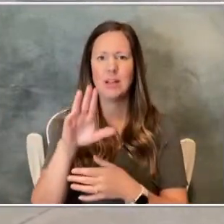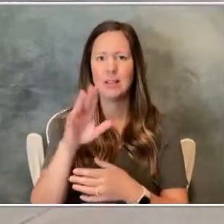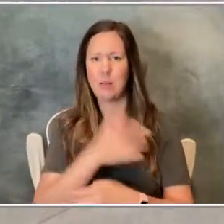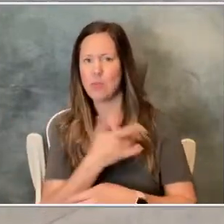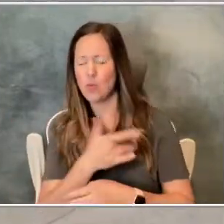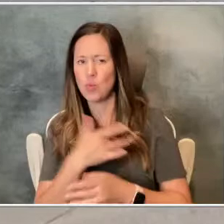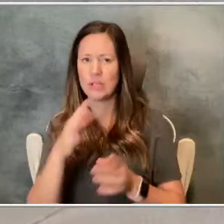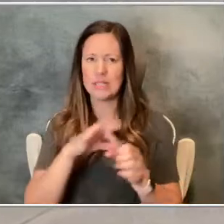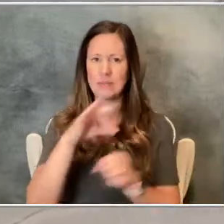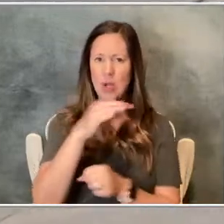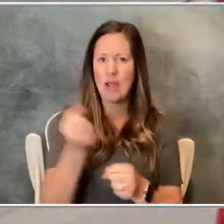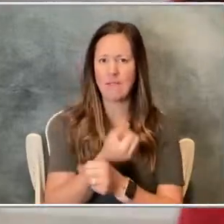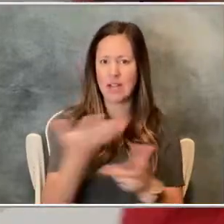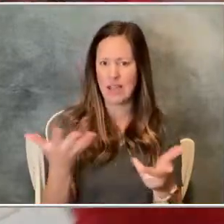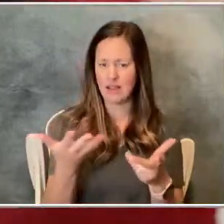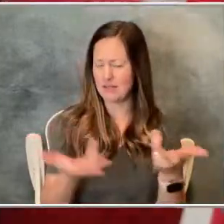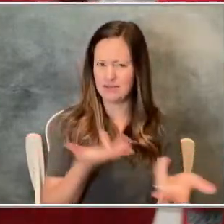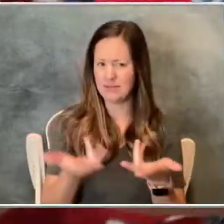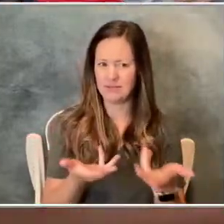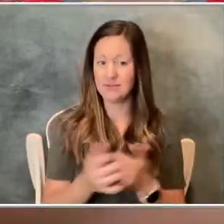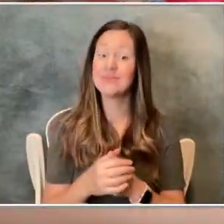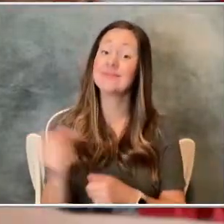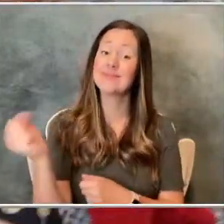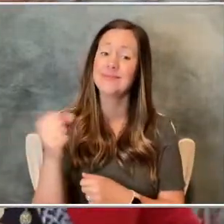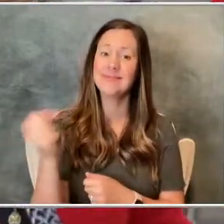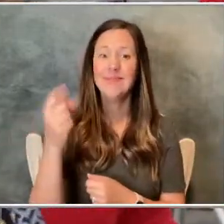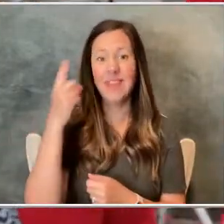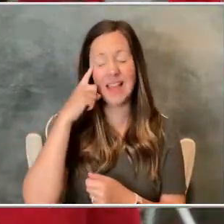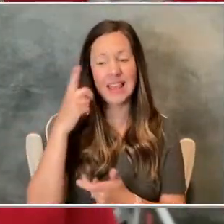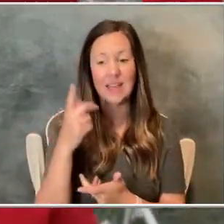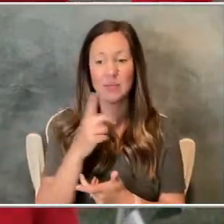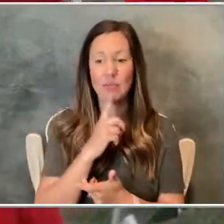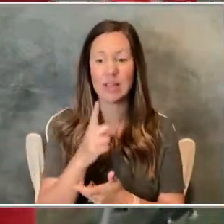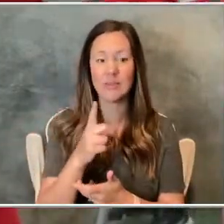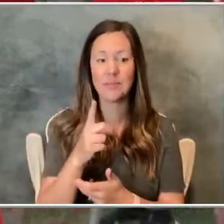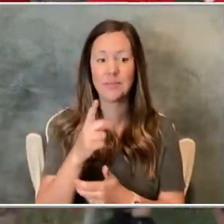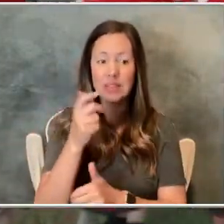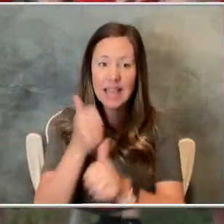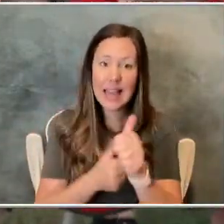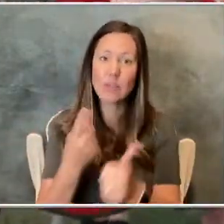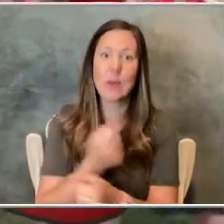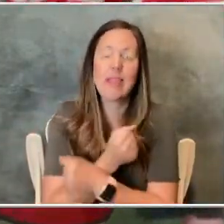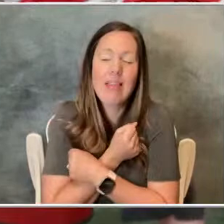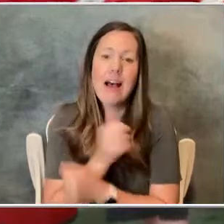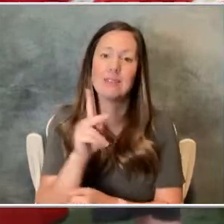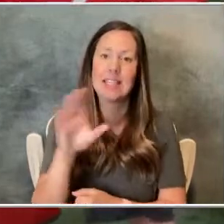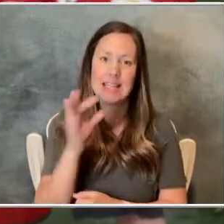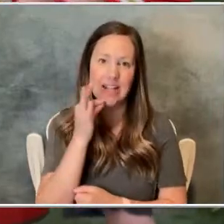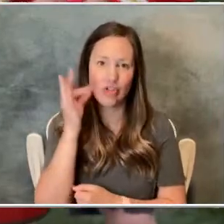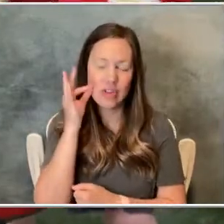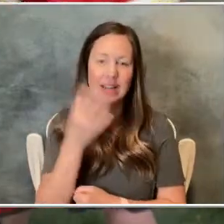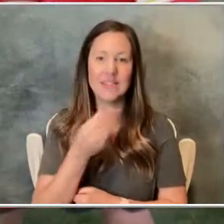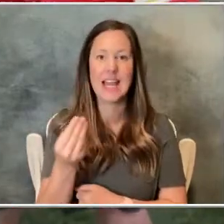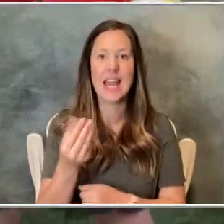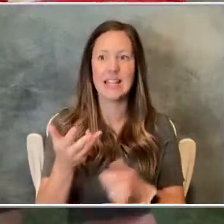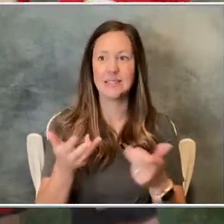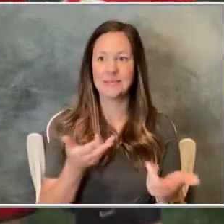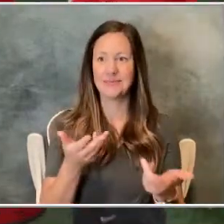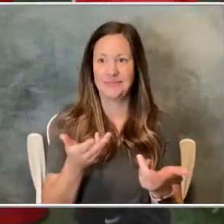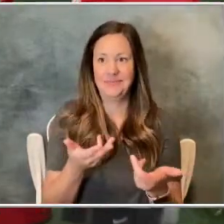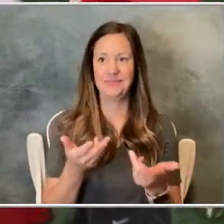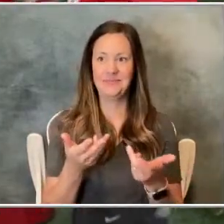here within these walls? Yeah, I think, everybody loves the Kansas City Chiefs, and our place is definitely no different.